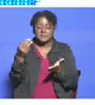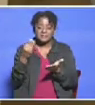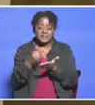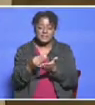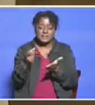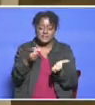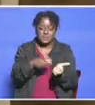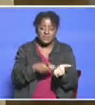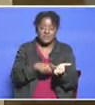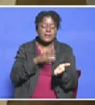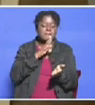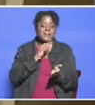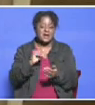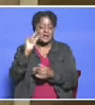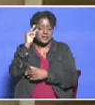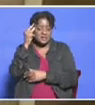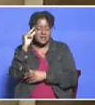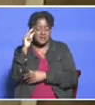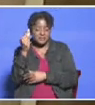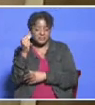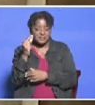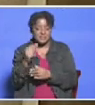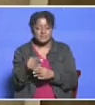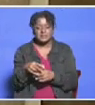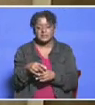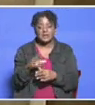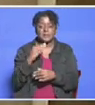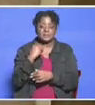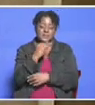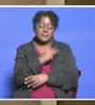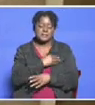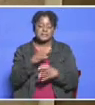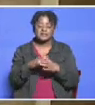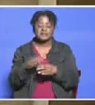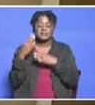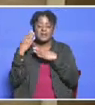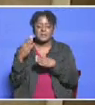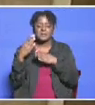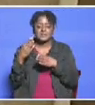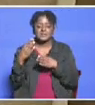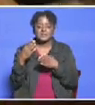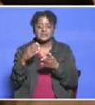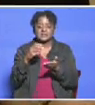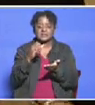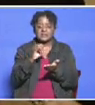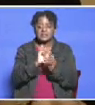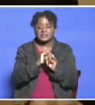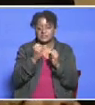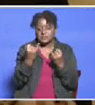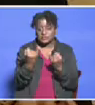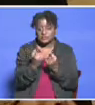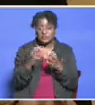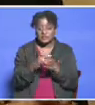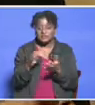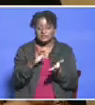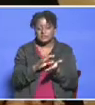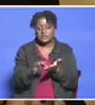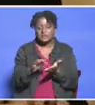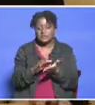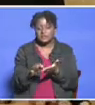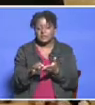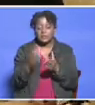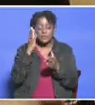Bahamas. According to the Prime Minister, members of the Bahamas Institute of Chartered Accountants will also be called upon to